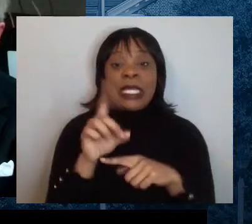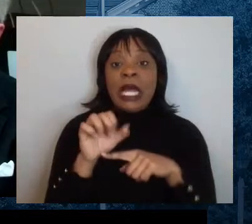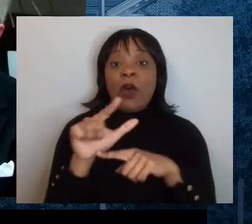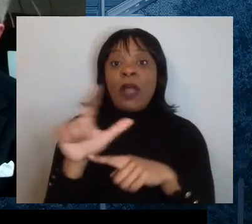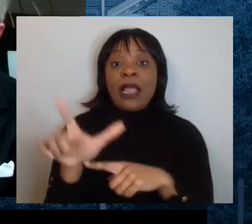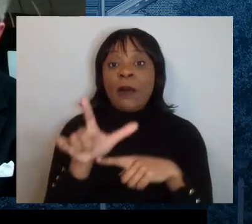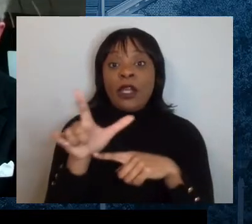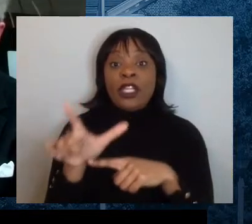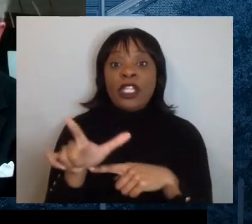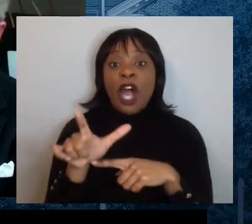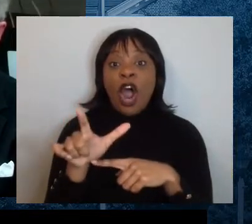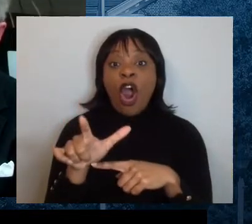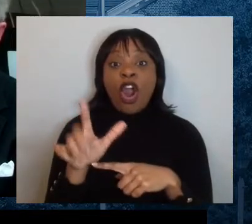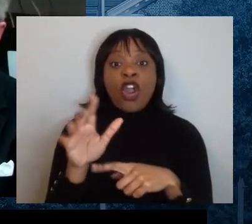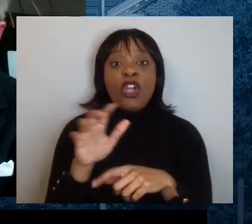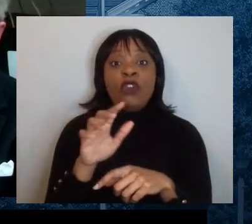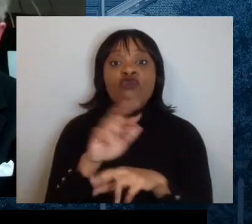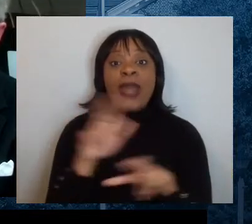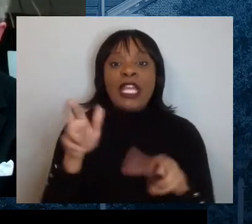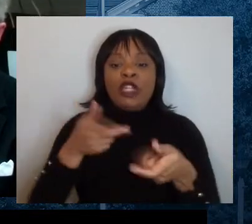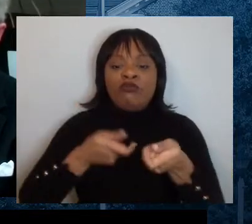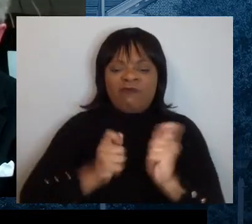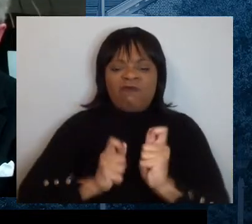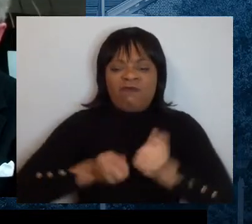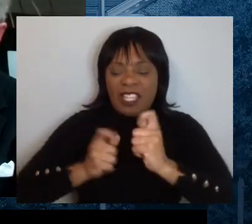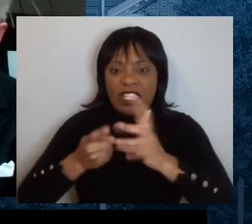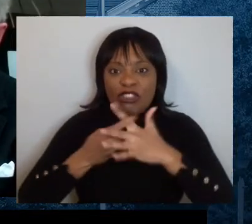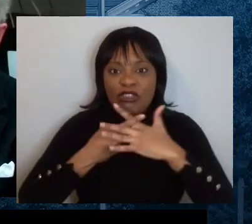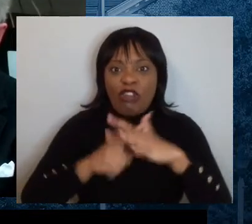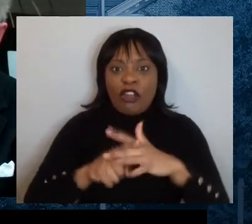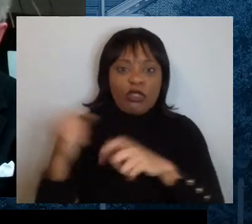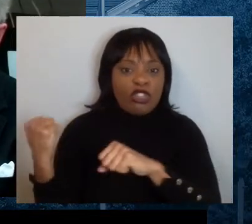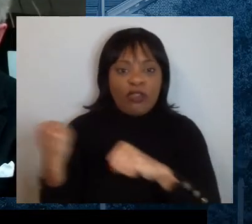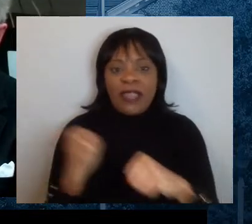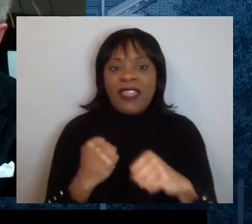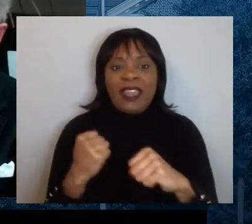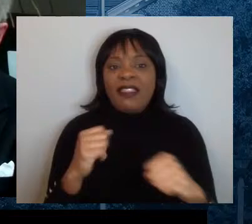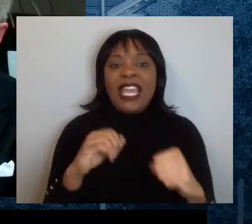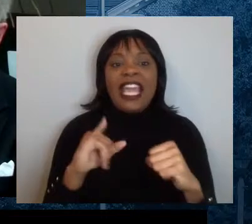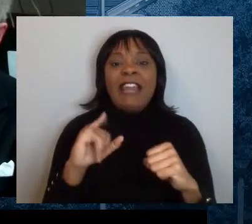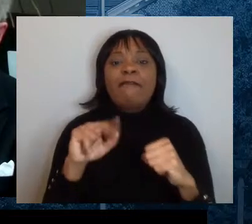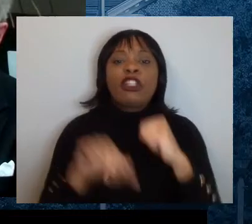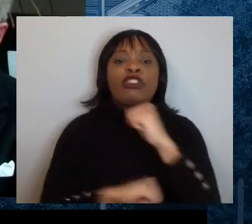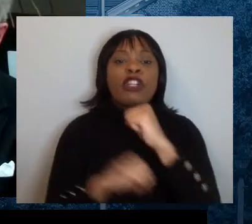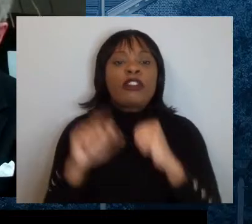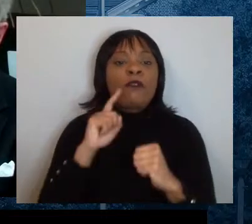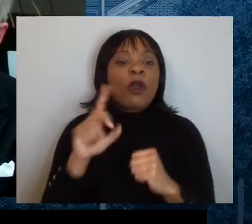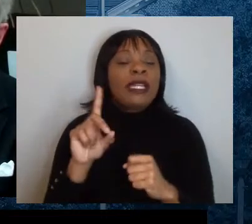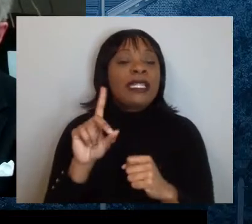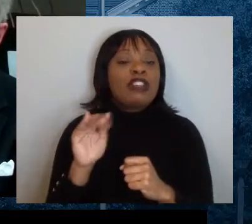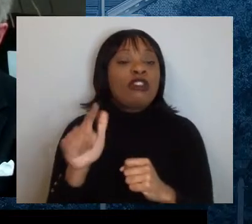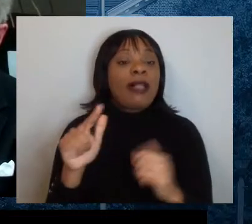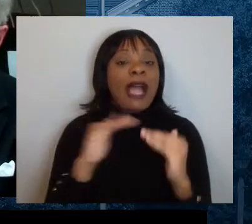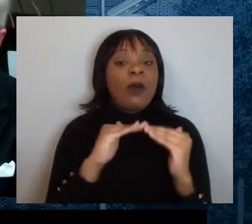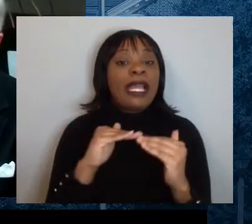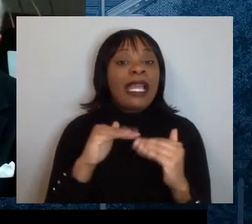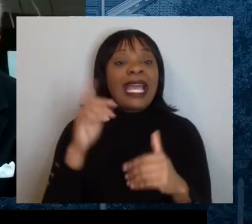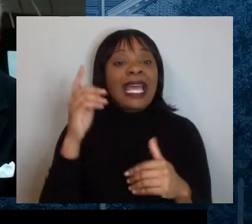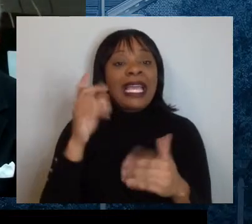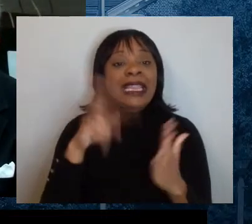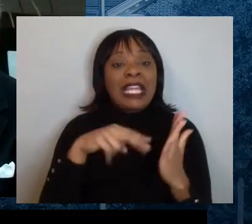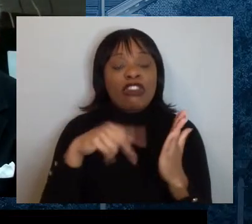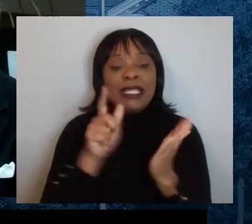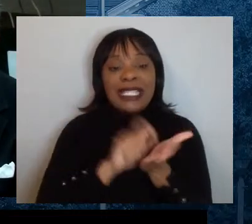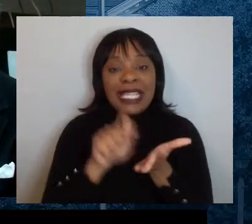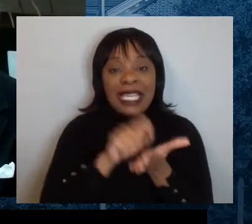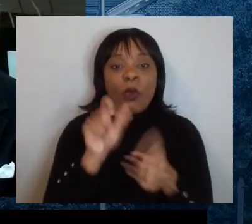shovel-ready to strengthen the social infrastructure for digital equity, literacy, workforce development, and much more.